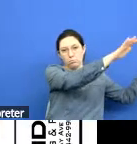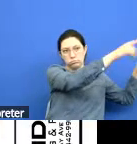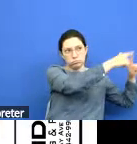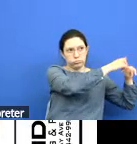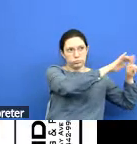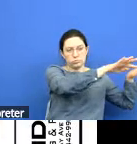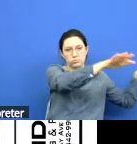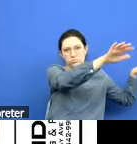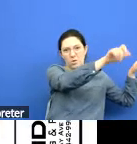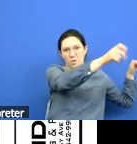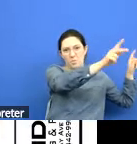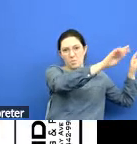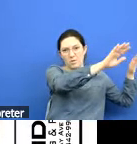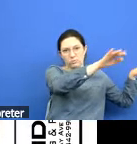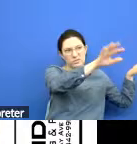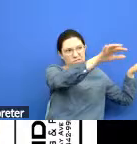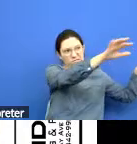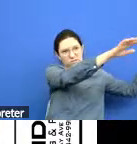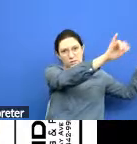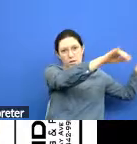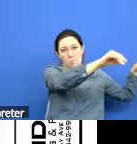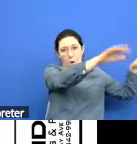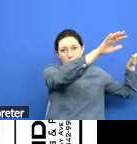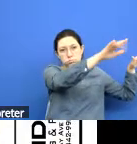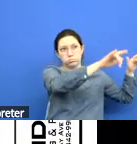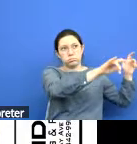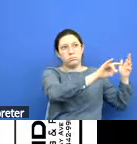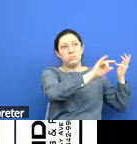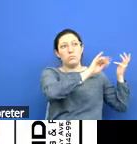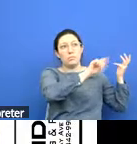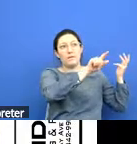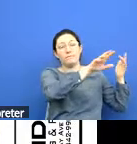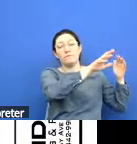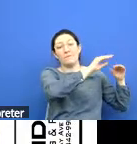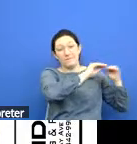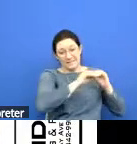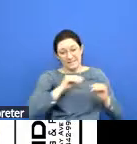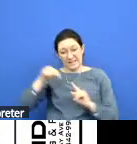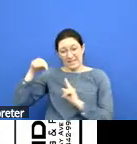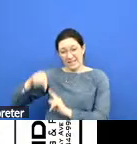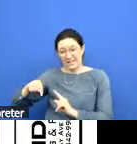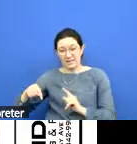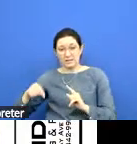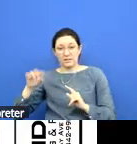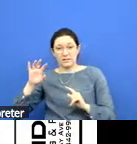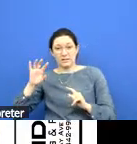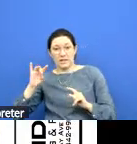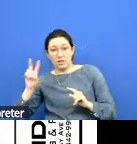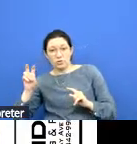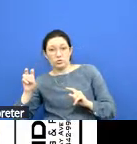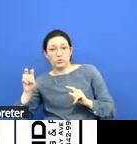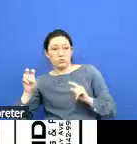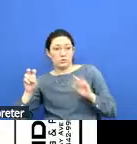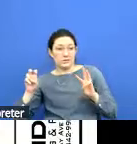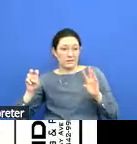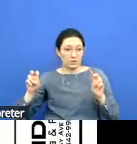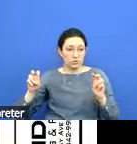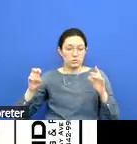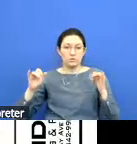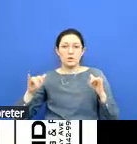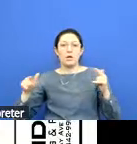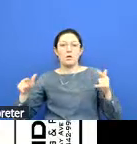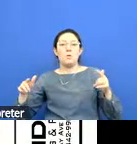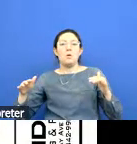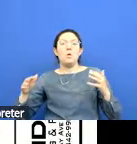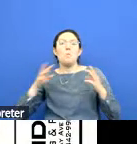storm grates going backwards. You fix that downstream flow, and now that water has a place to go. It's the same